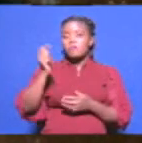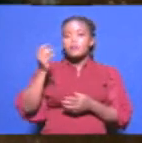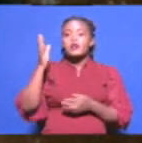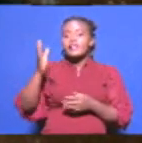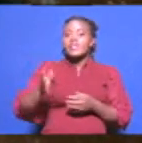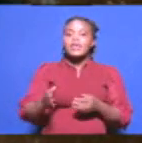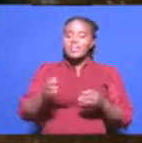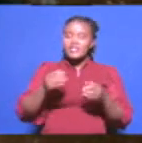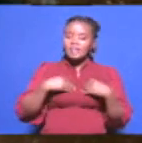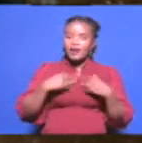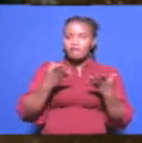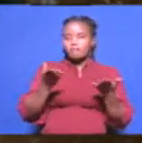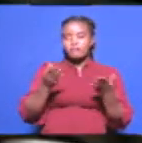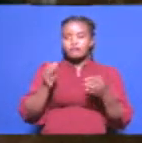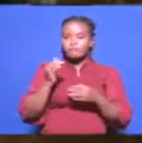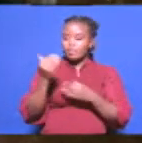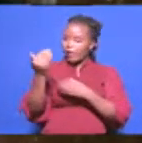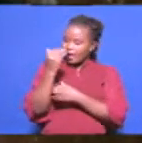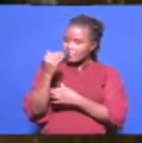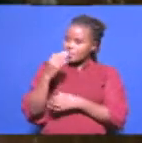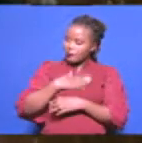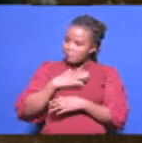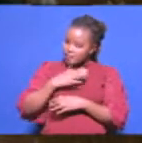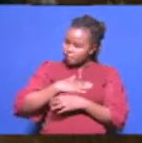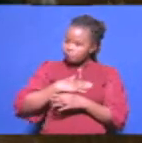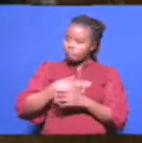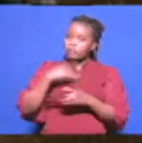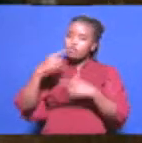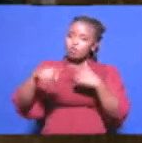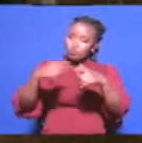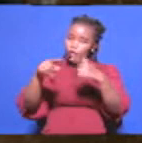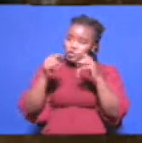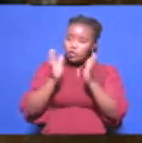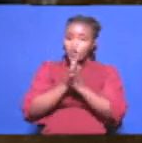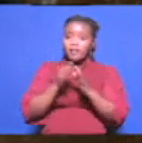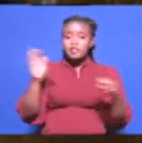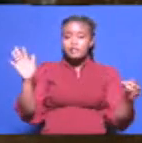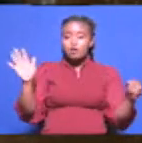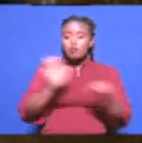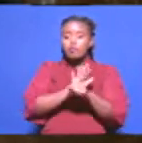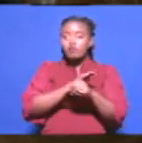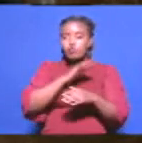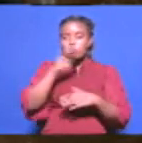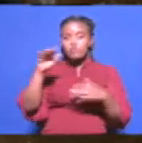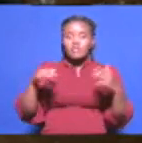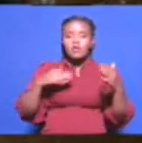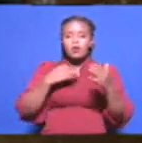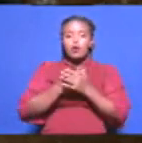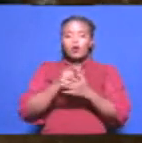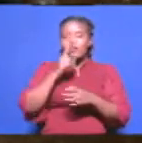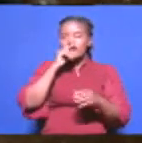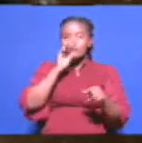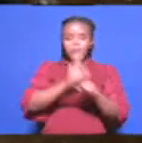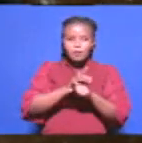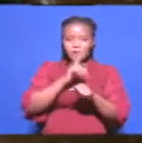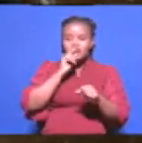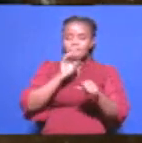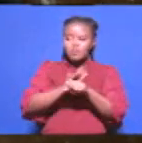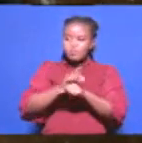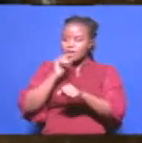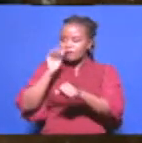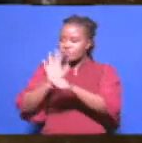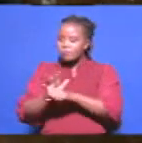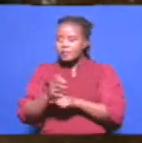a challenge to go ahead and fulfill all those things that I personally have been